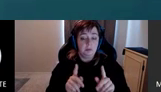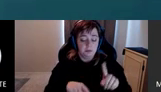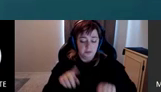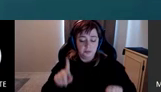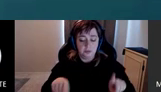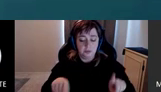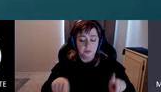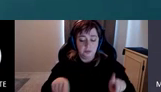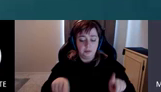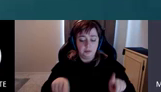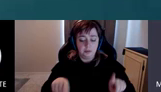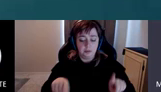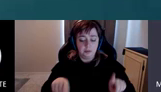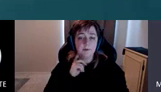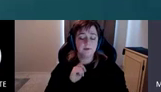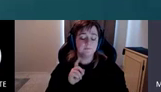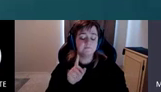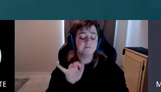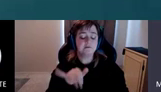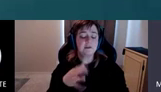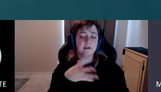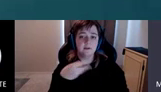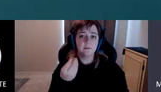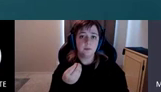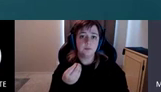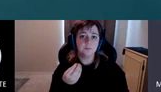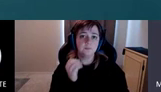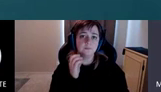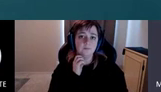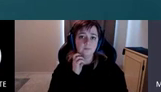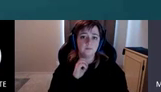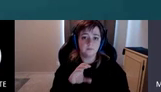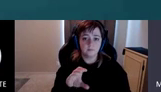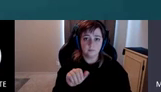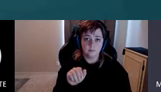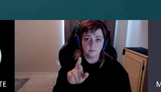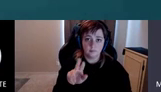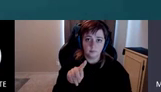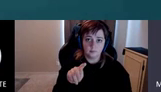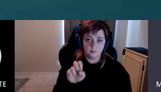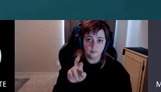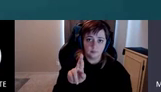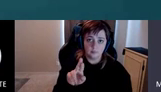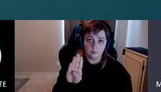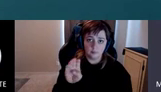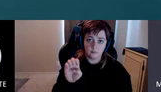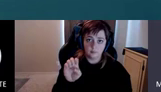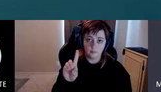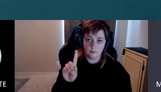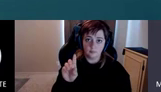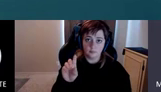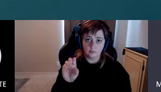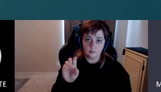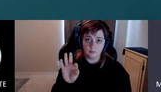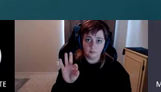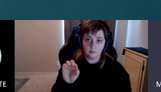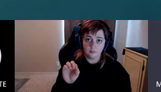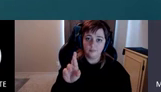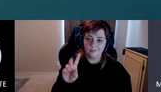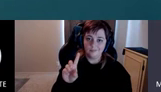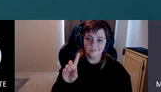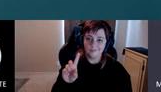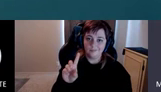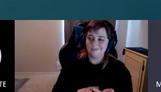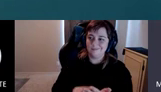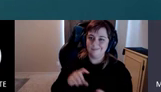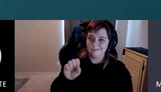all as well. Right. And then Carter Bedford says, Chris Rock, great skit on SNL. Yes. And then